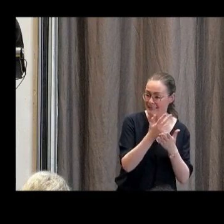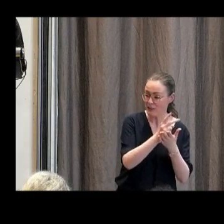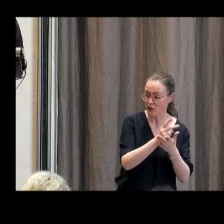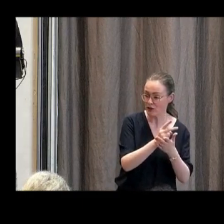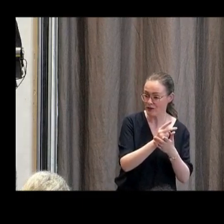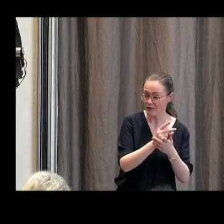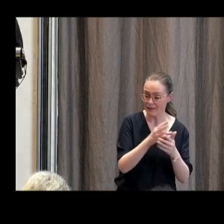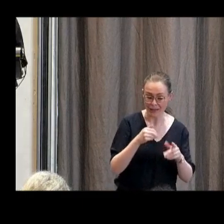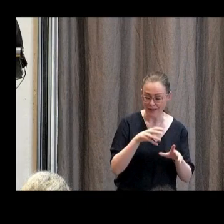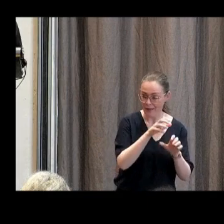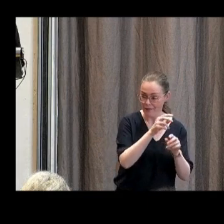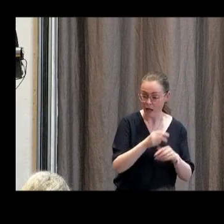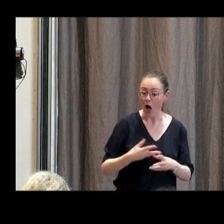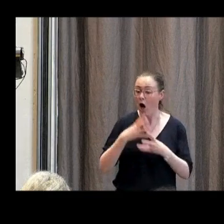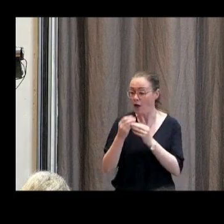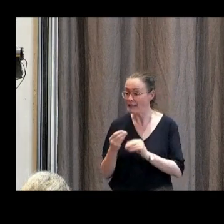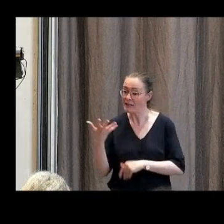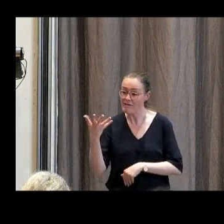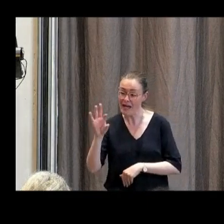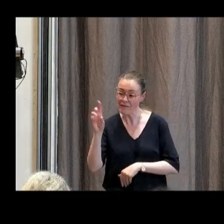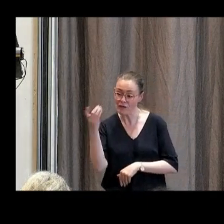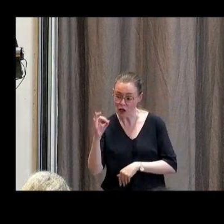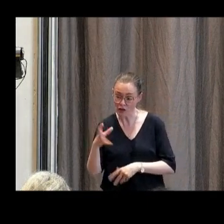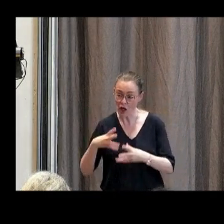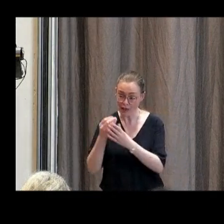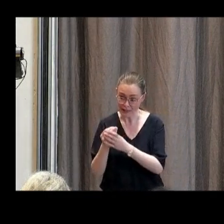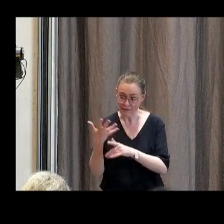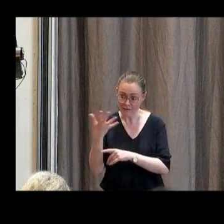seizure. There were five dogs all in total that